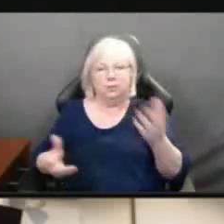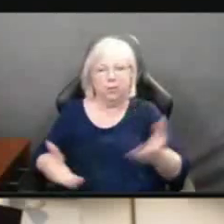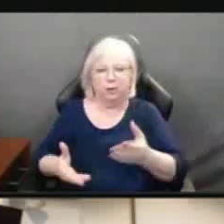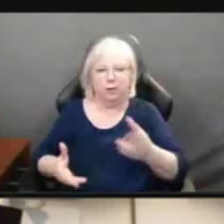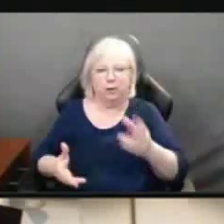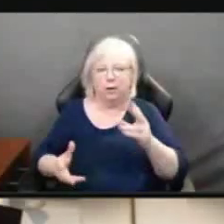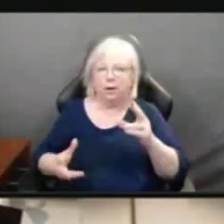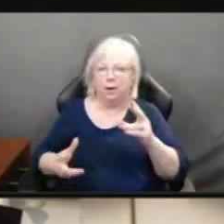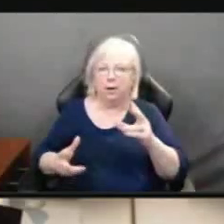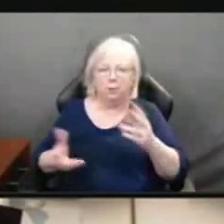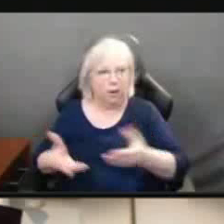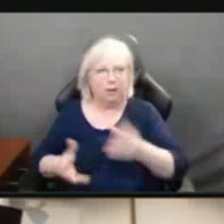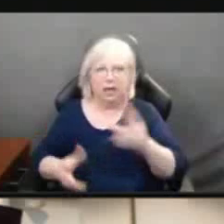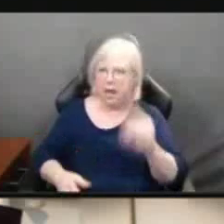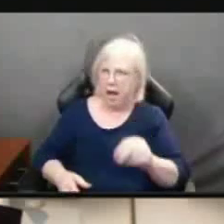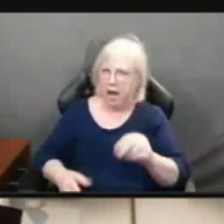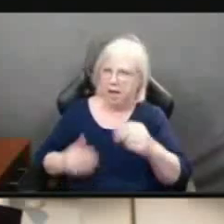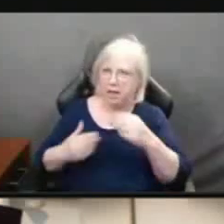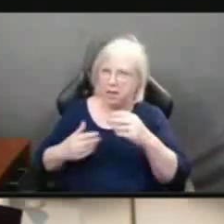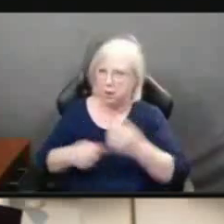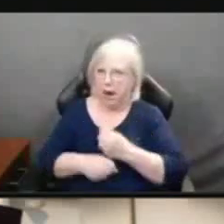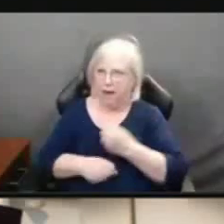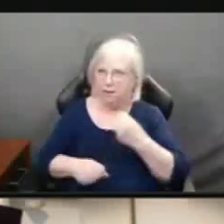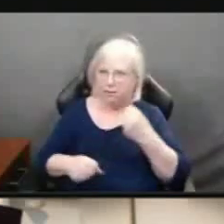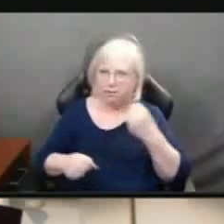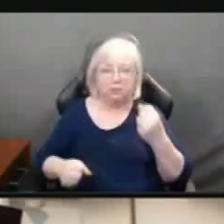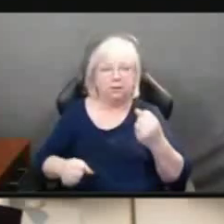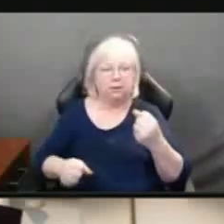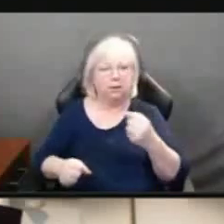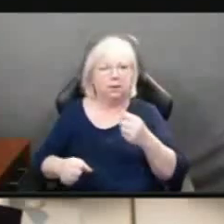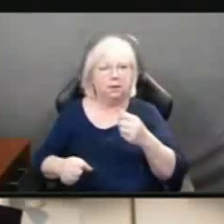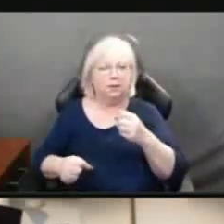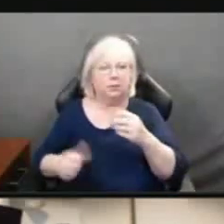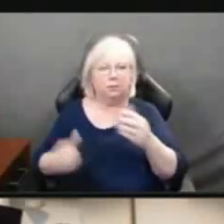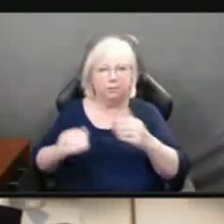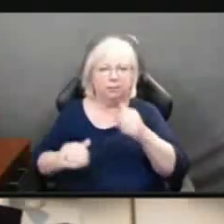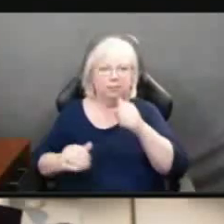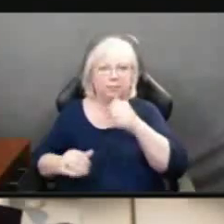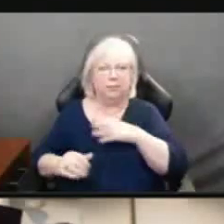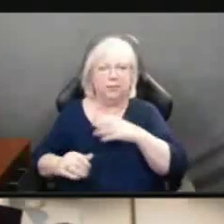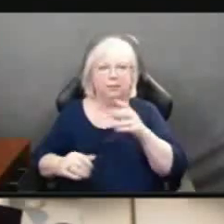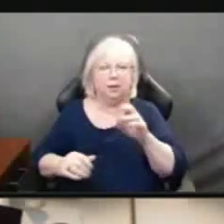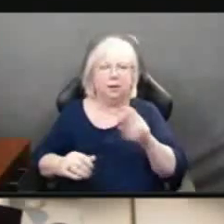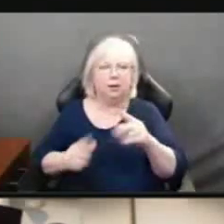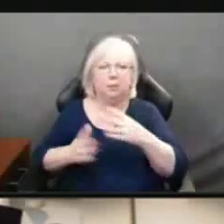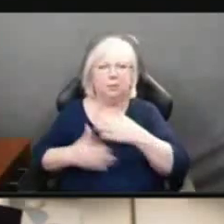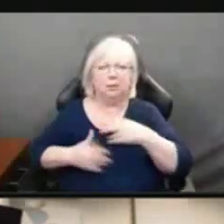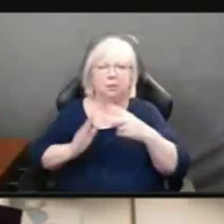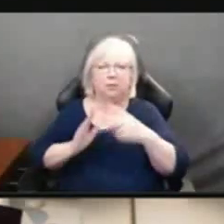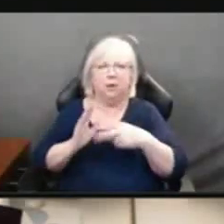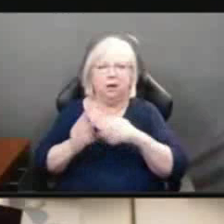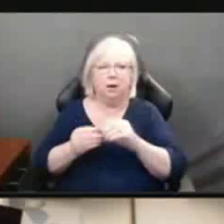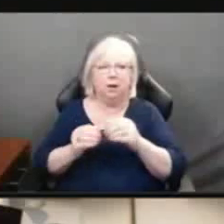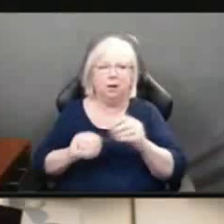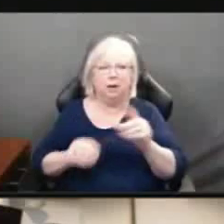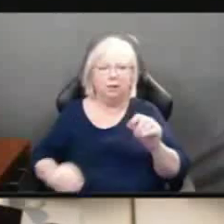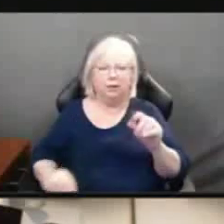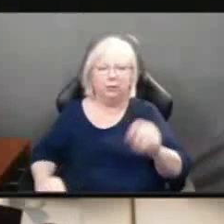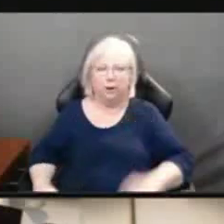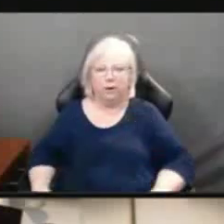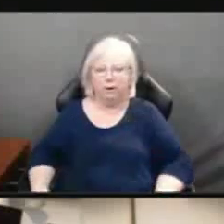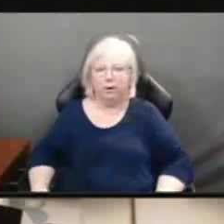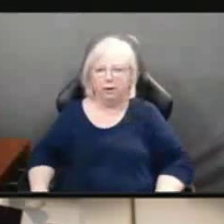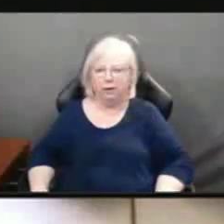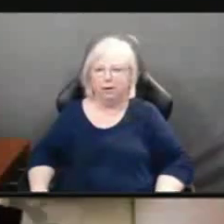it. Madam Clerk, if you would, please read item number 20 for the first, item number 20.